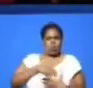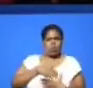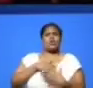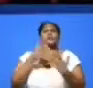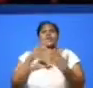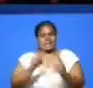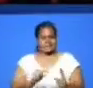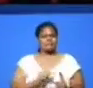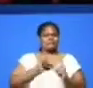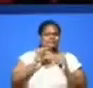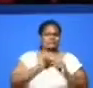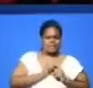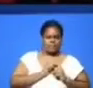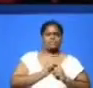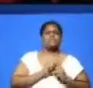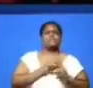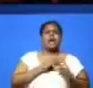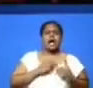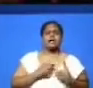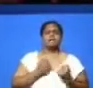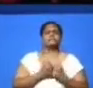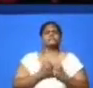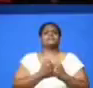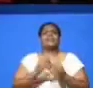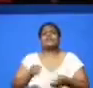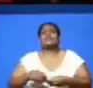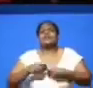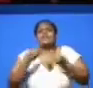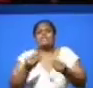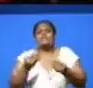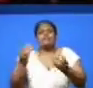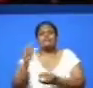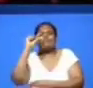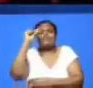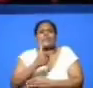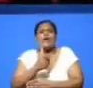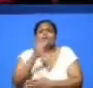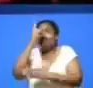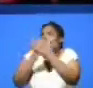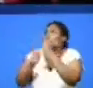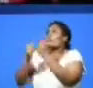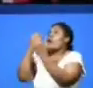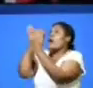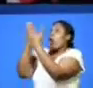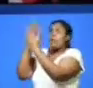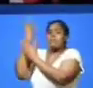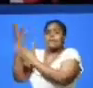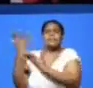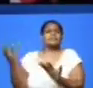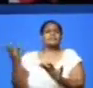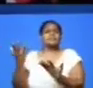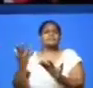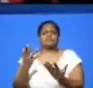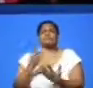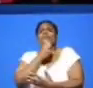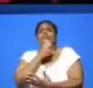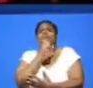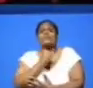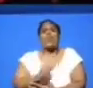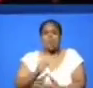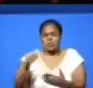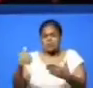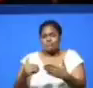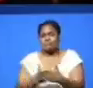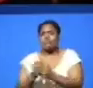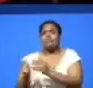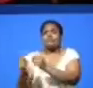my law in your heart, and then I'll give you grace to trust and obey. You've got to put the old and the new